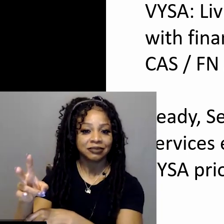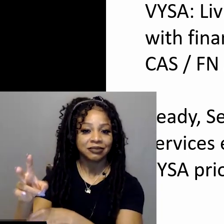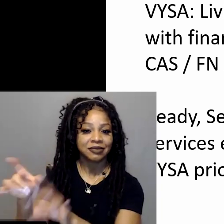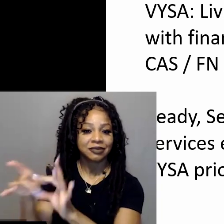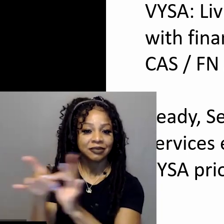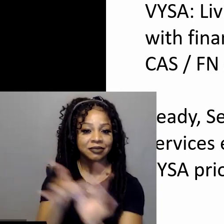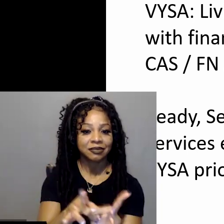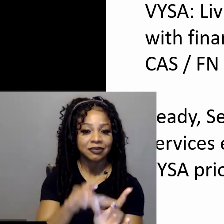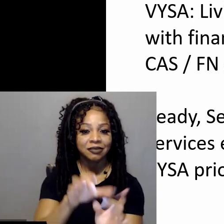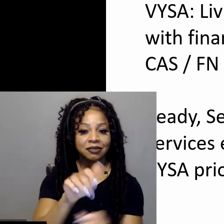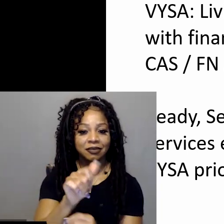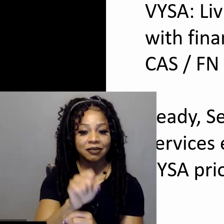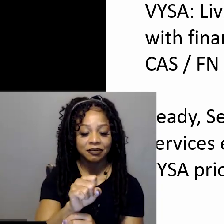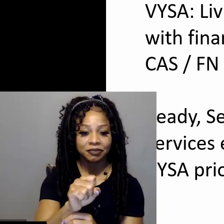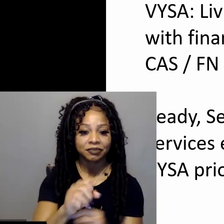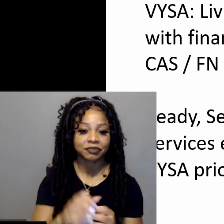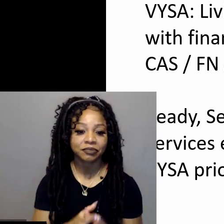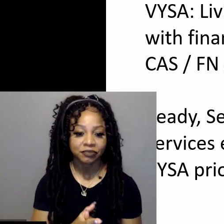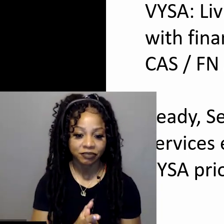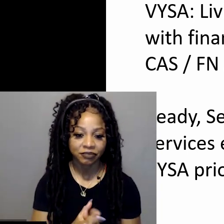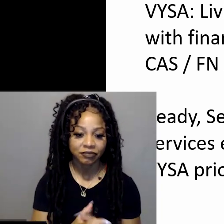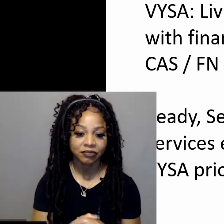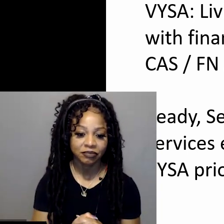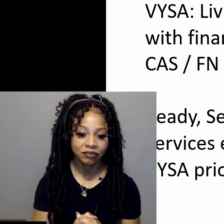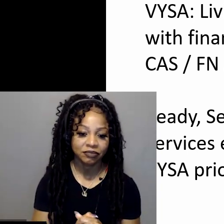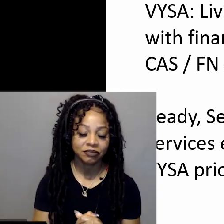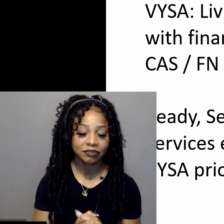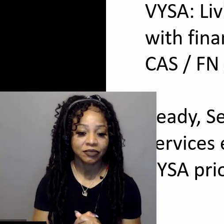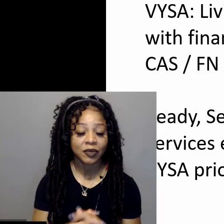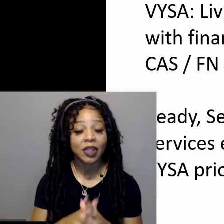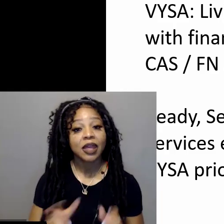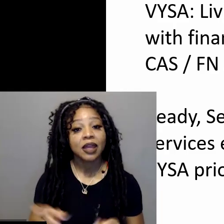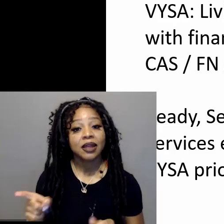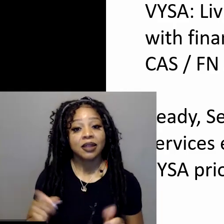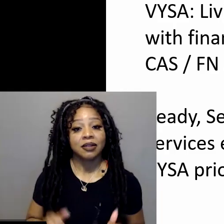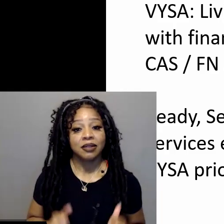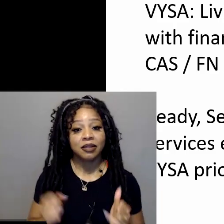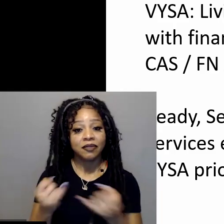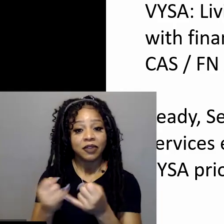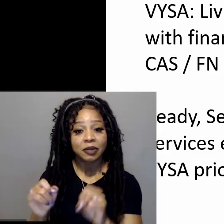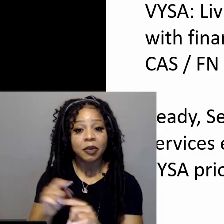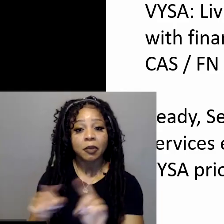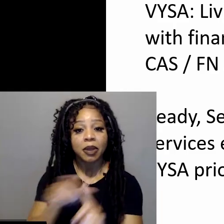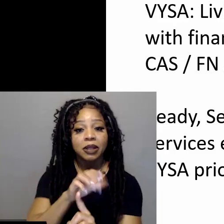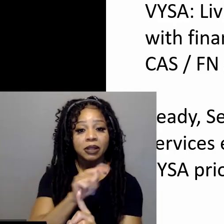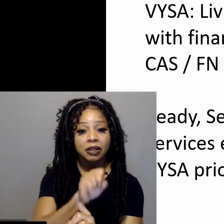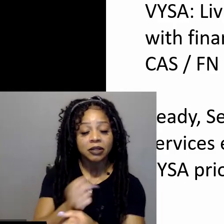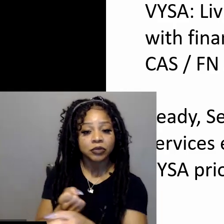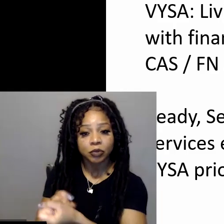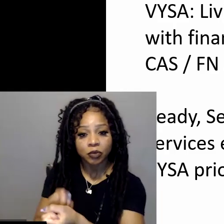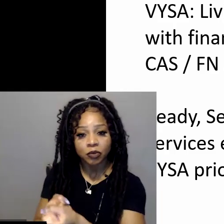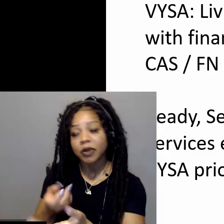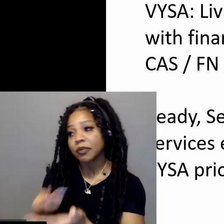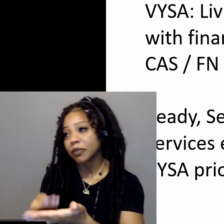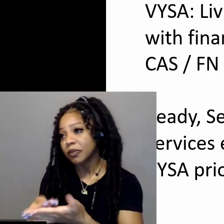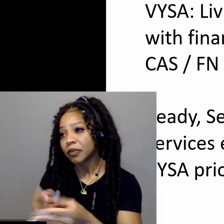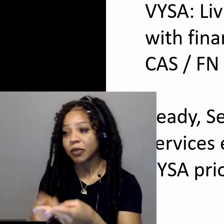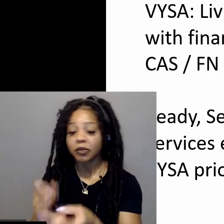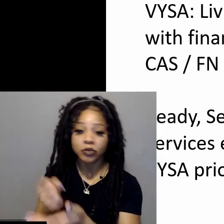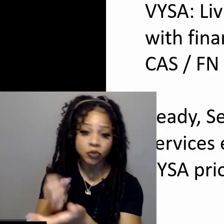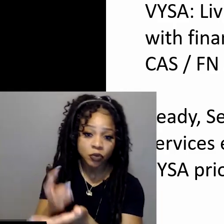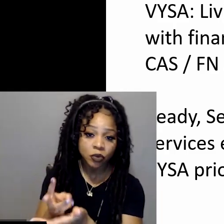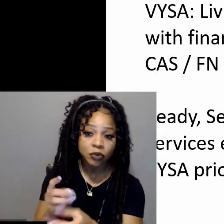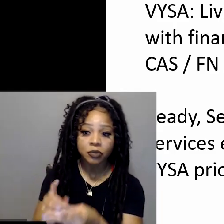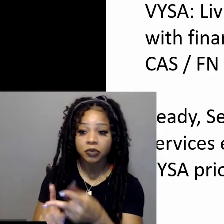CAS. So so they're living independently, but they get some support. They get some financial support. There's a worker